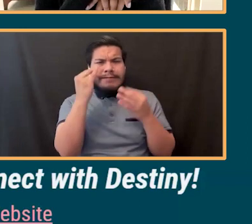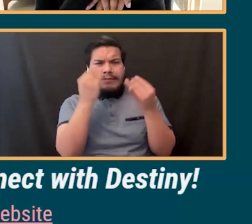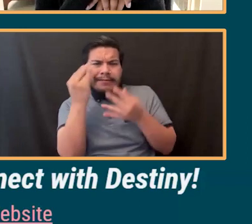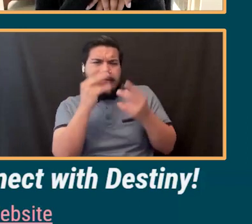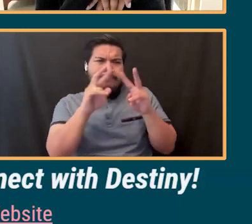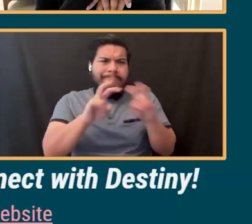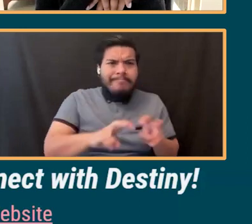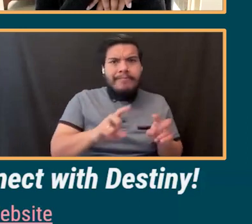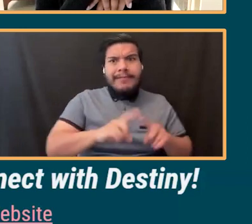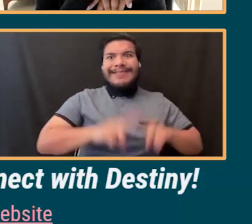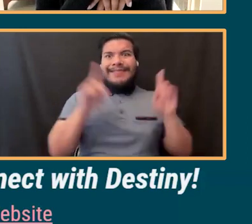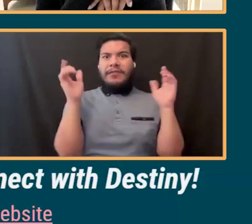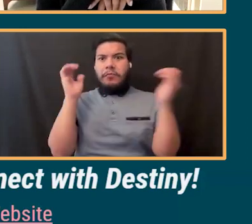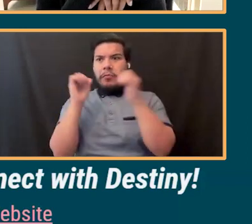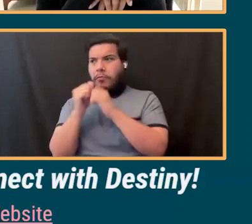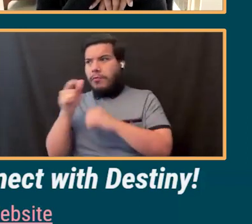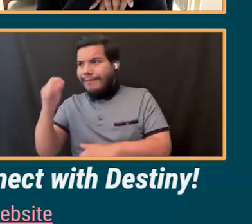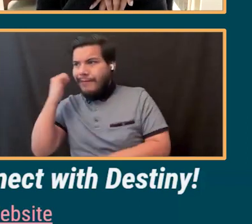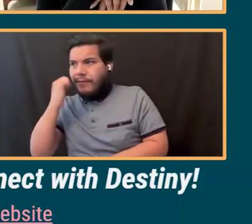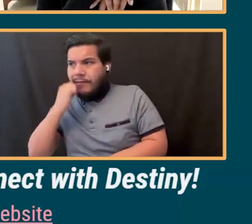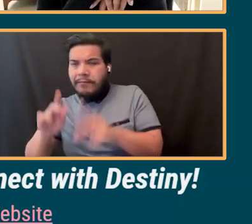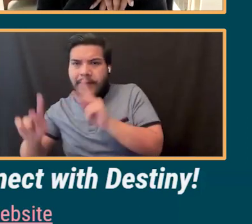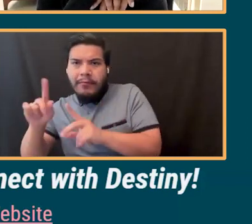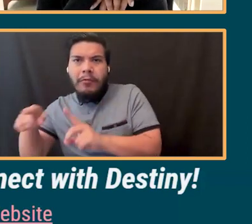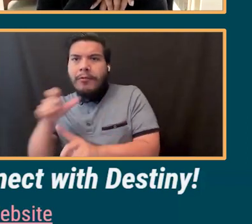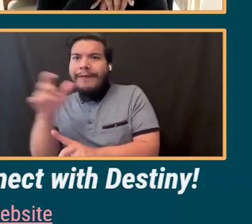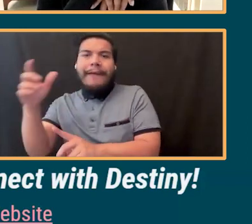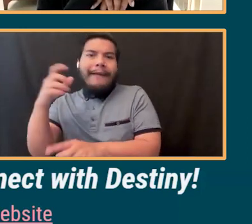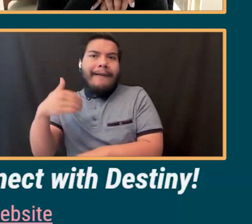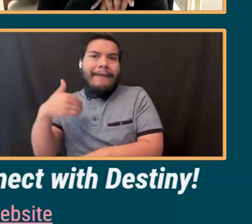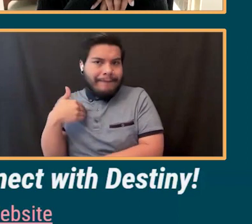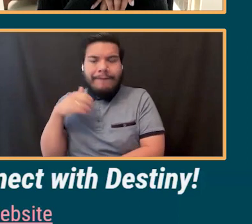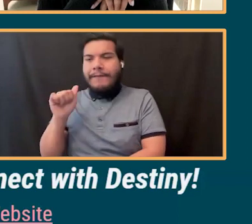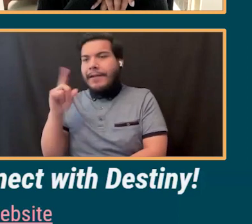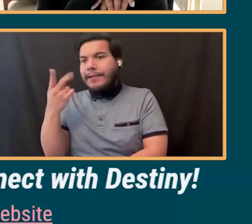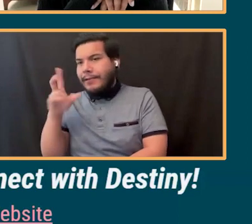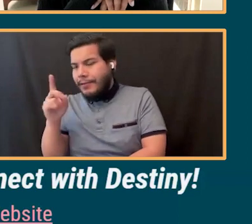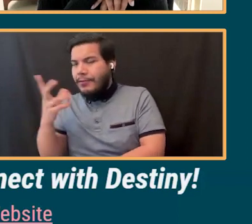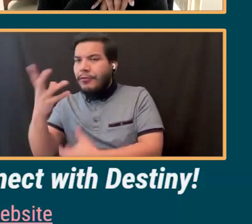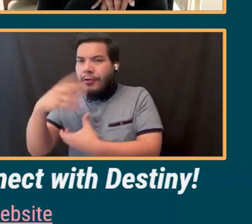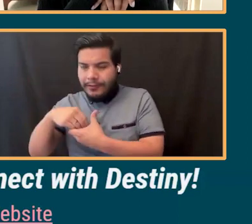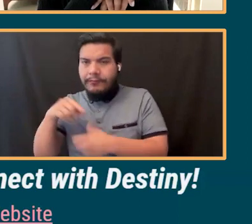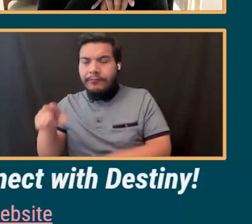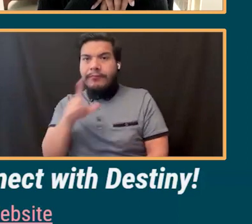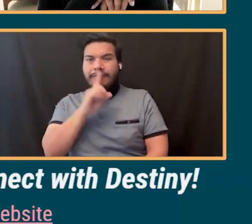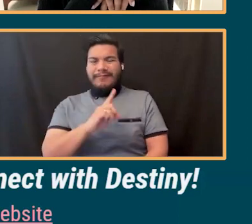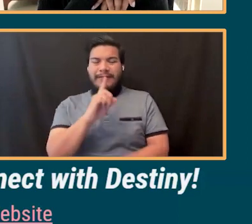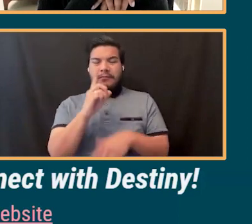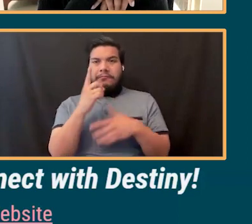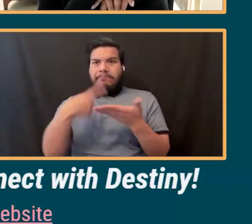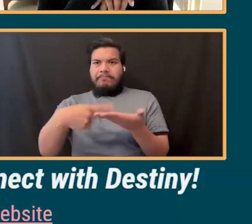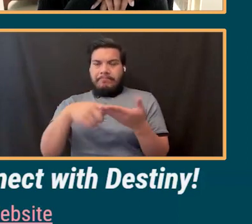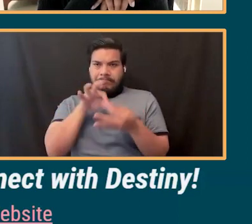those that are not autistic and ADHD. So we're really just talking about different brain types and the way